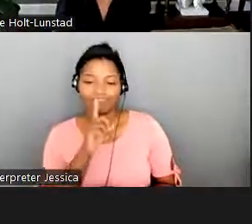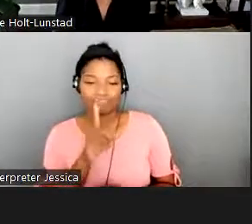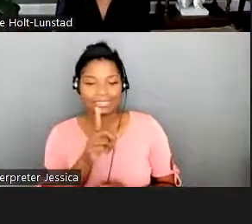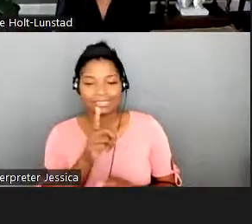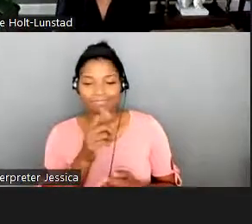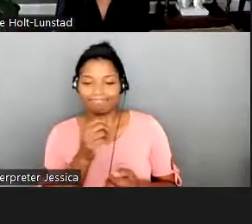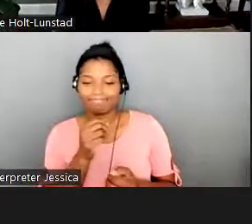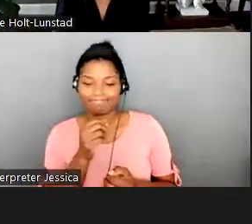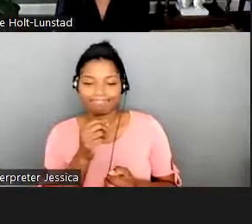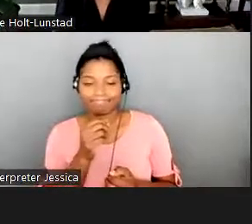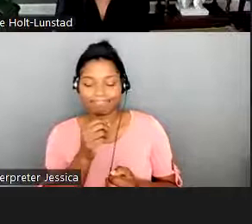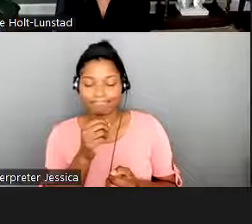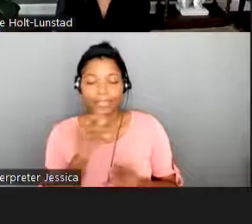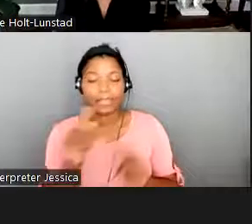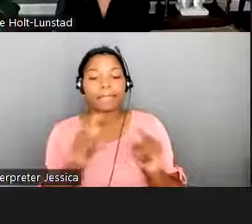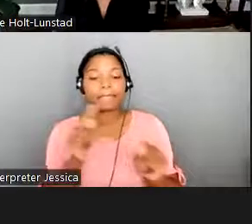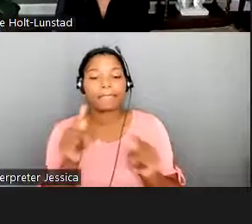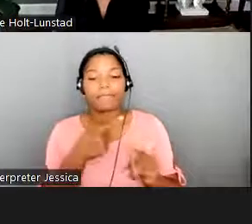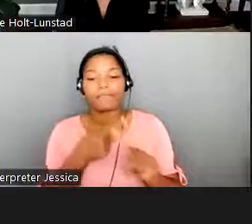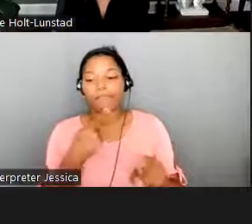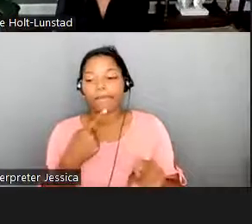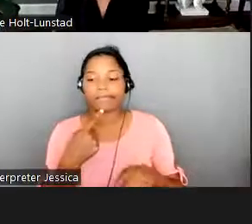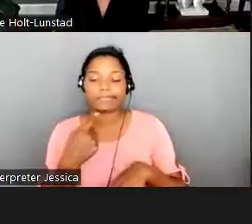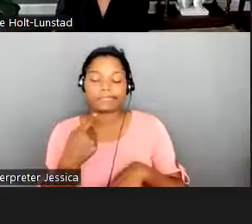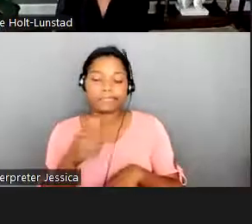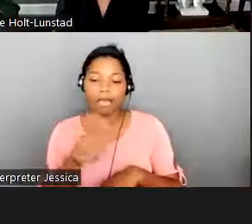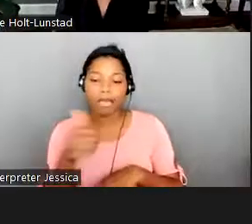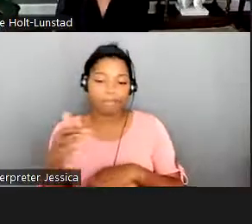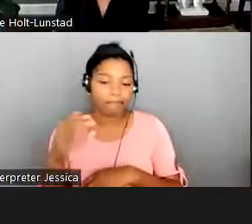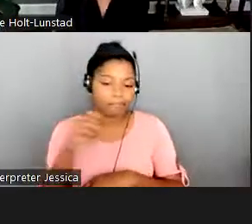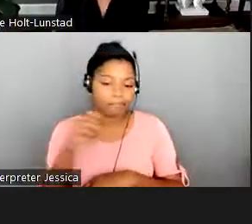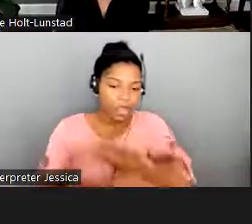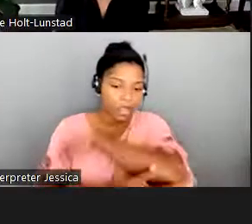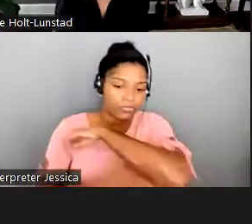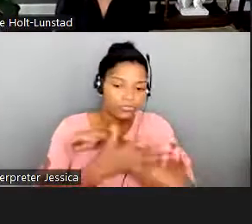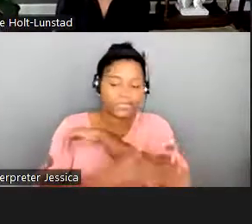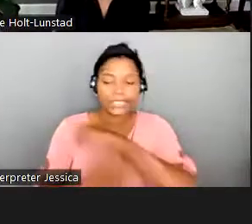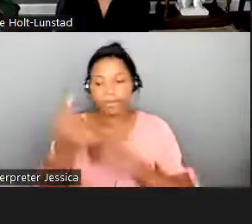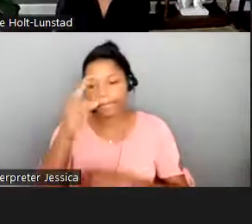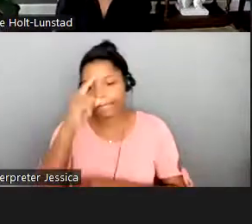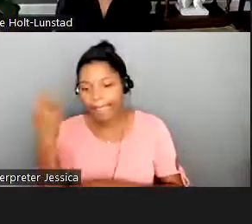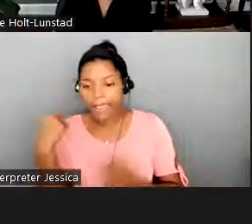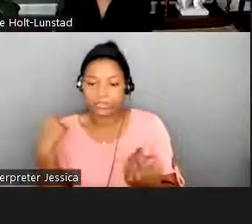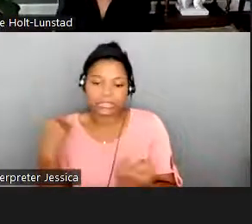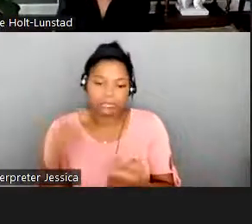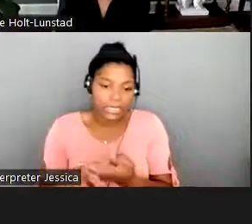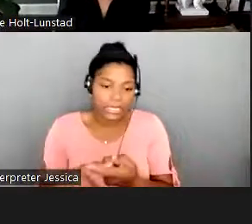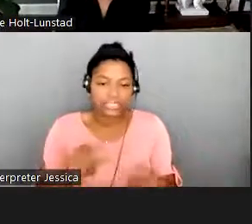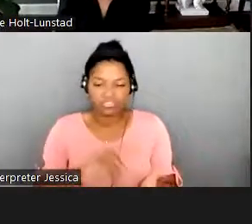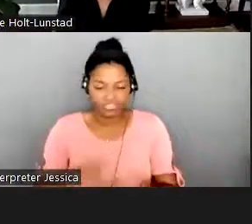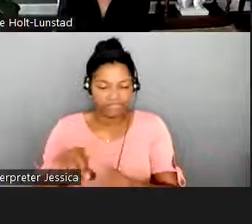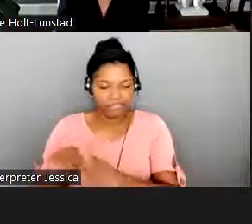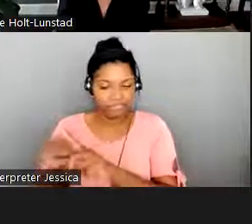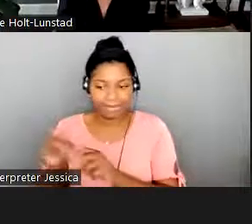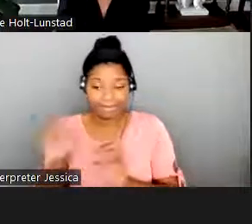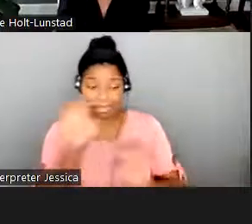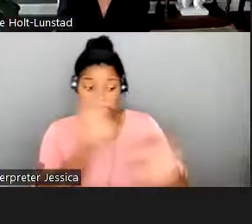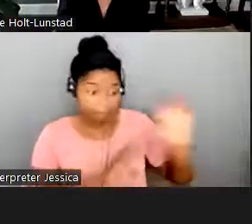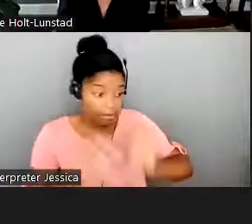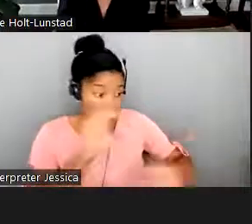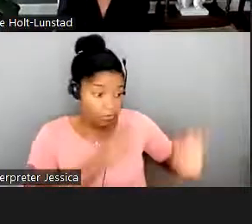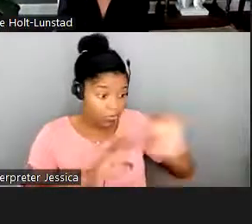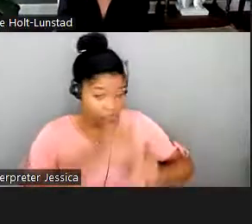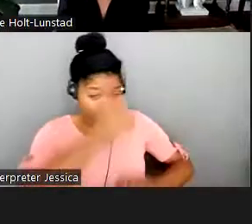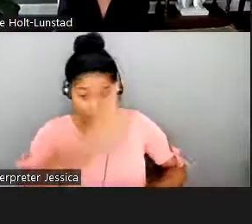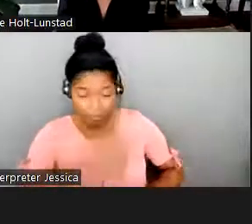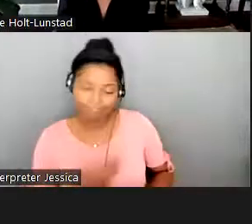ethnic minorities. And so while this provides some evidence of promising